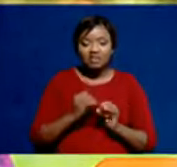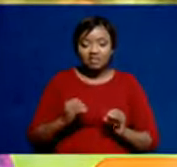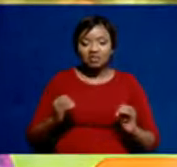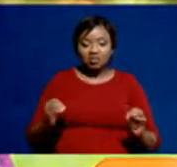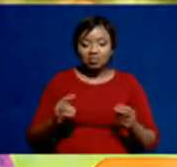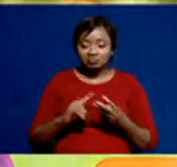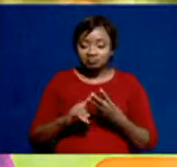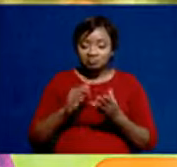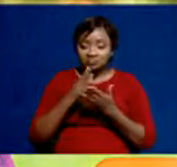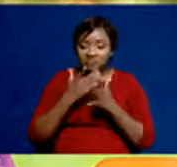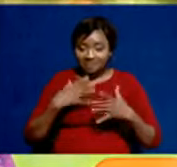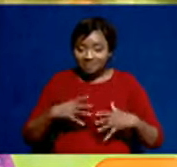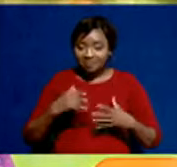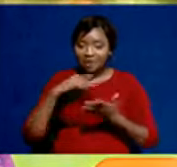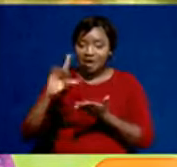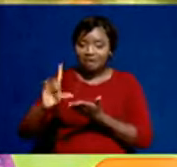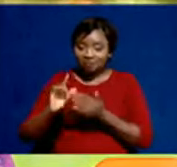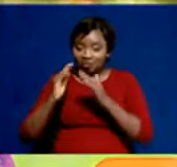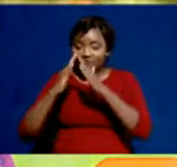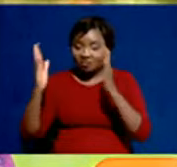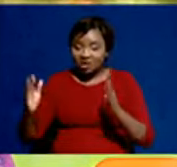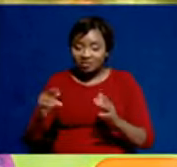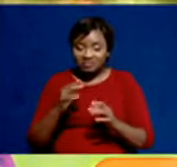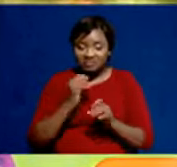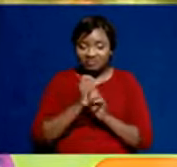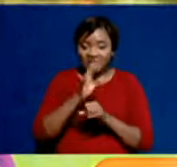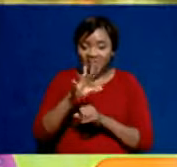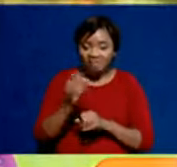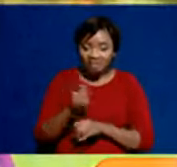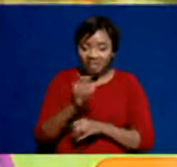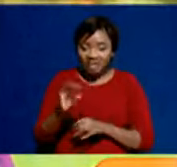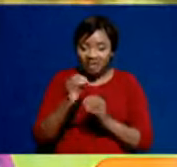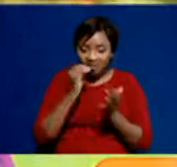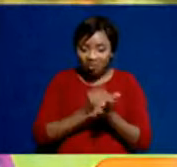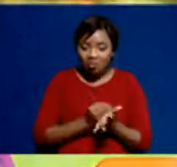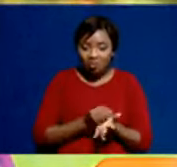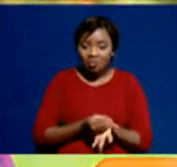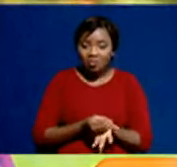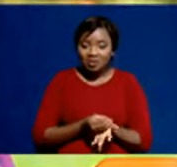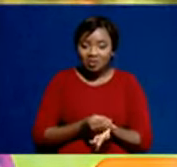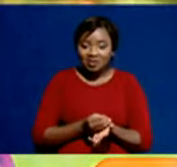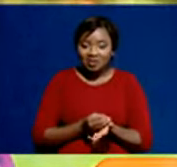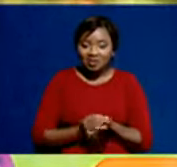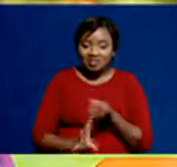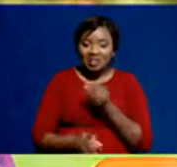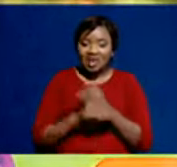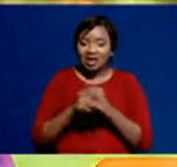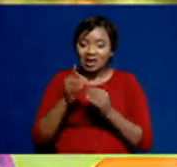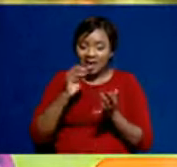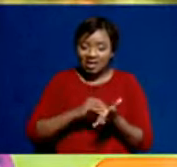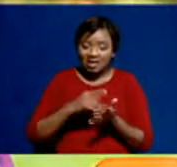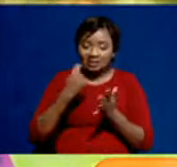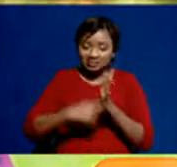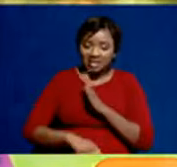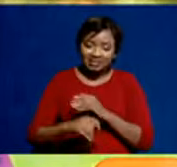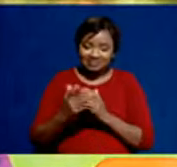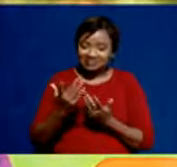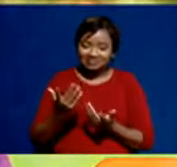leaving their salary, their pay slip depleted. Then you raid it once again. And it's not only the housing